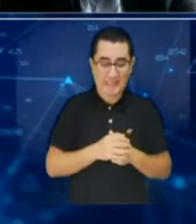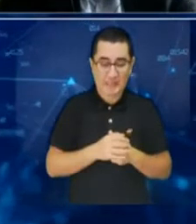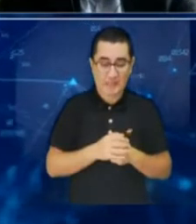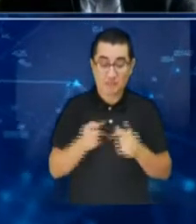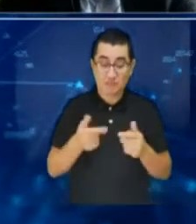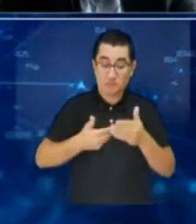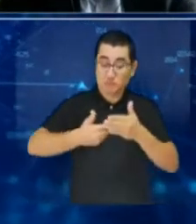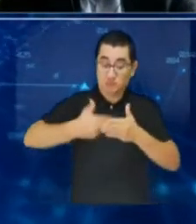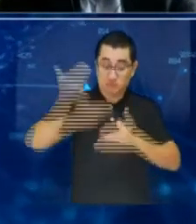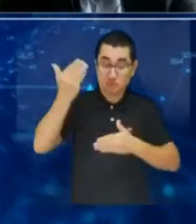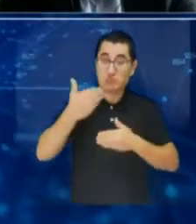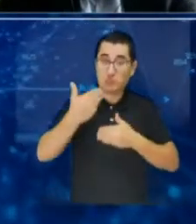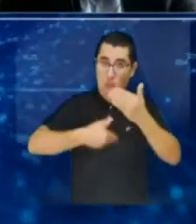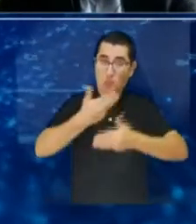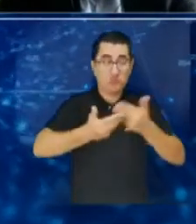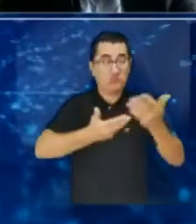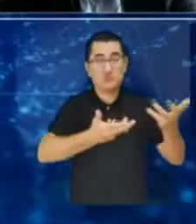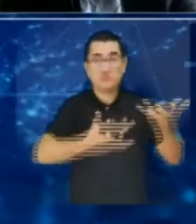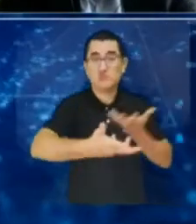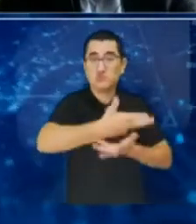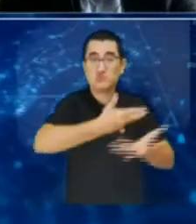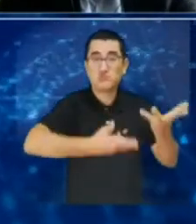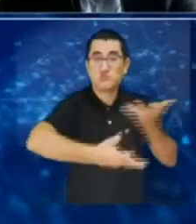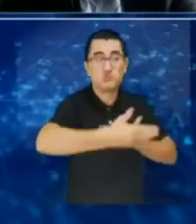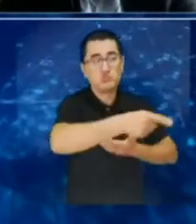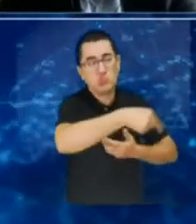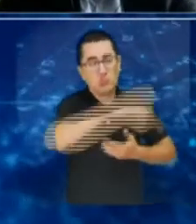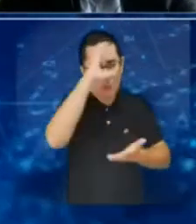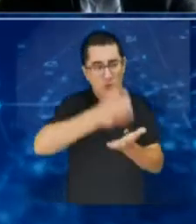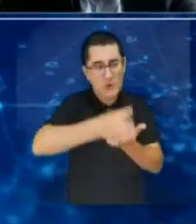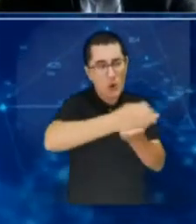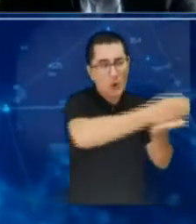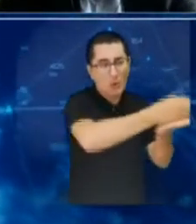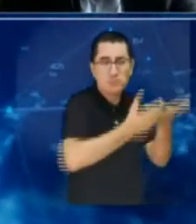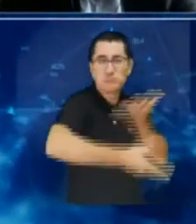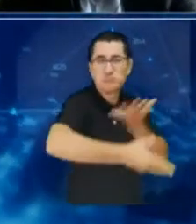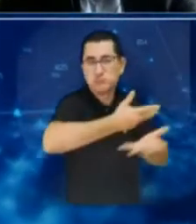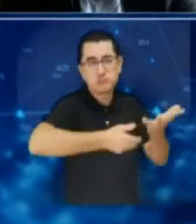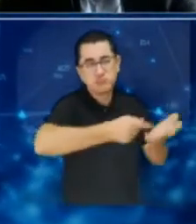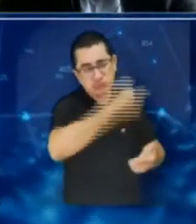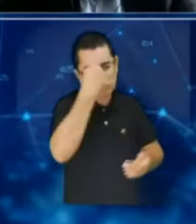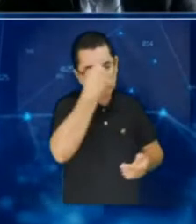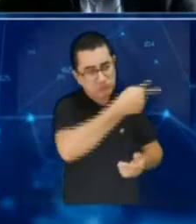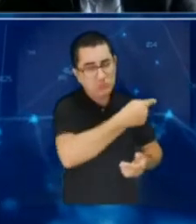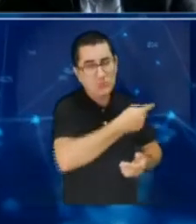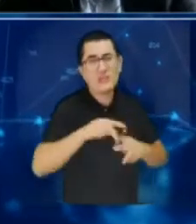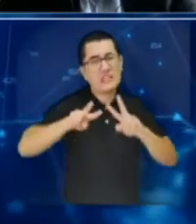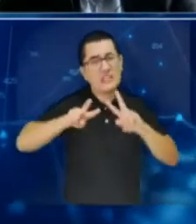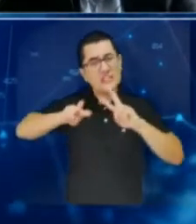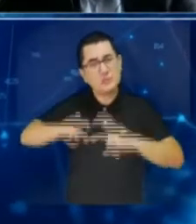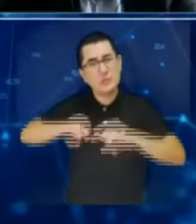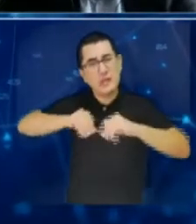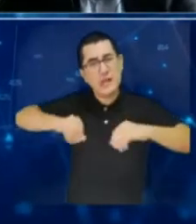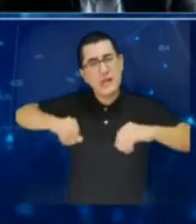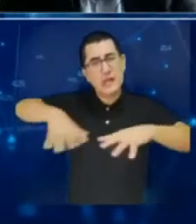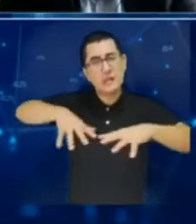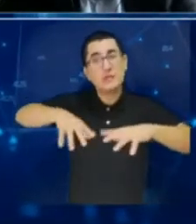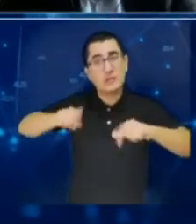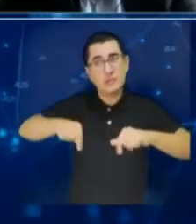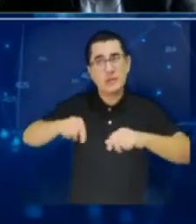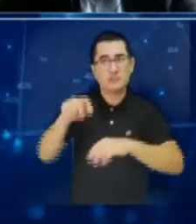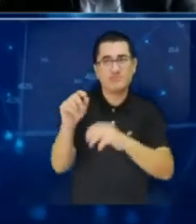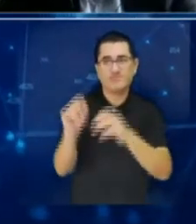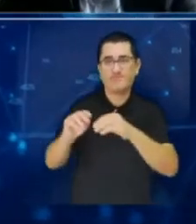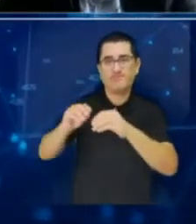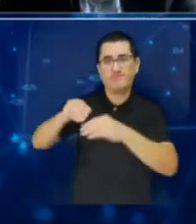1.12. It started with the exchange of preliminary views, the exploration of Earth